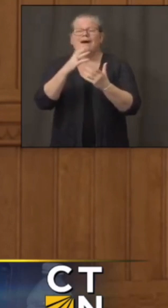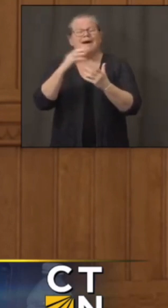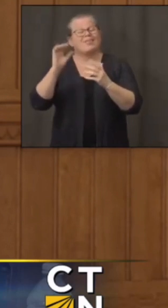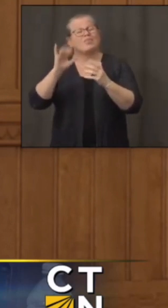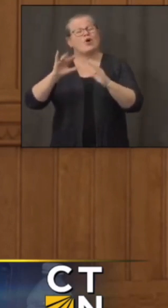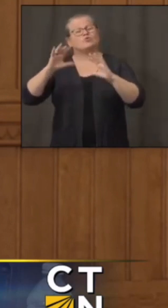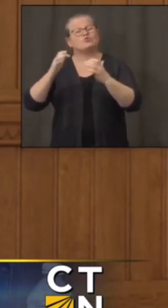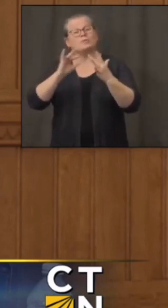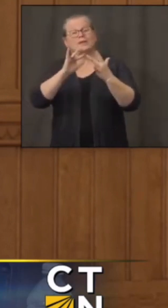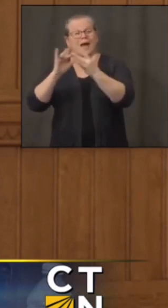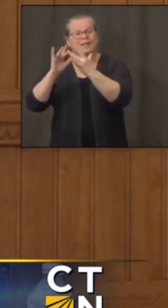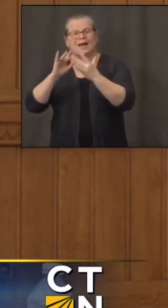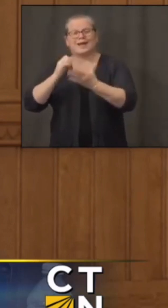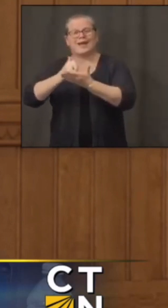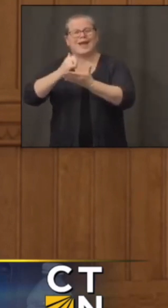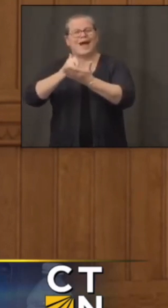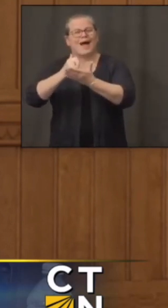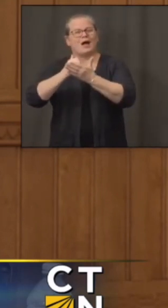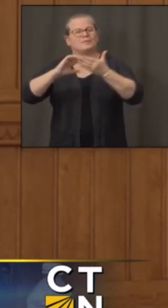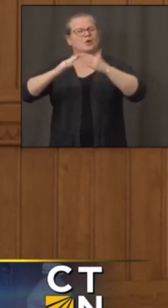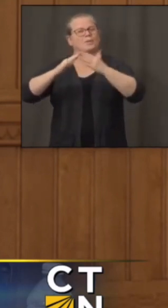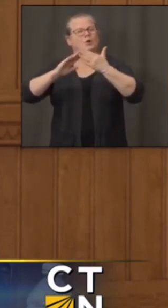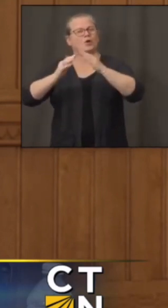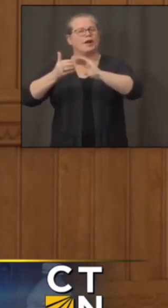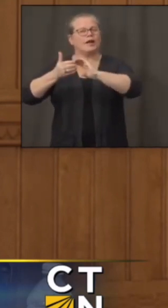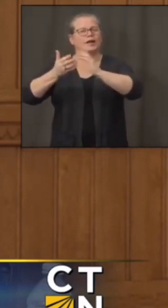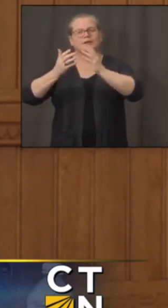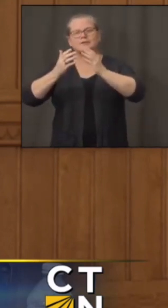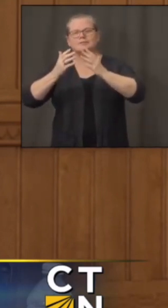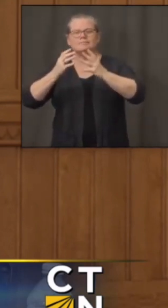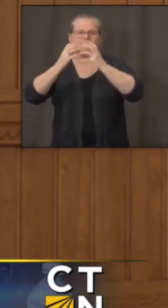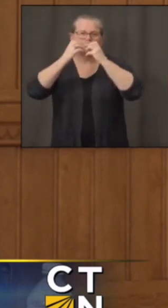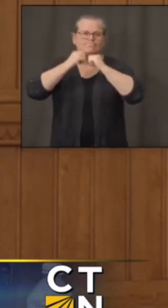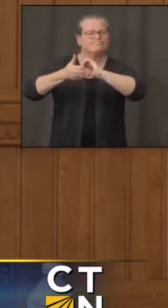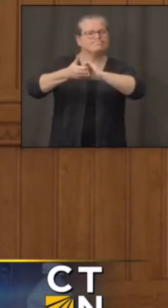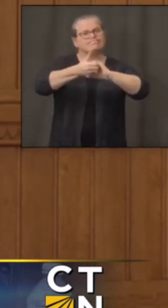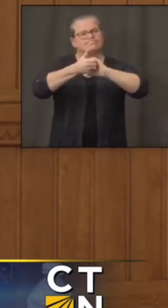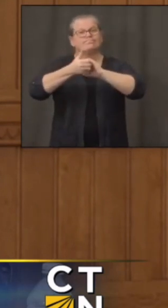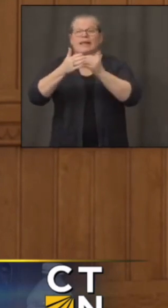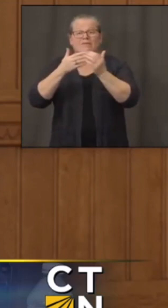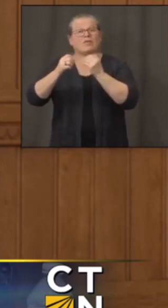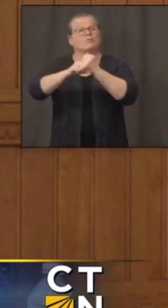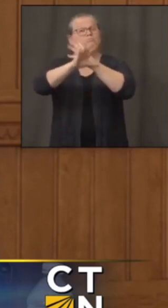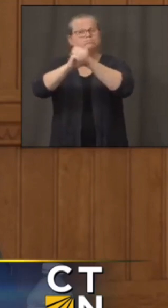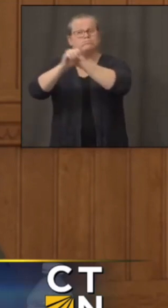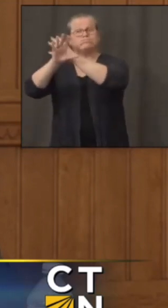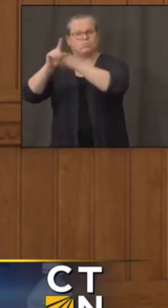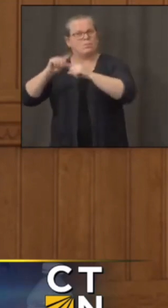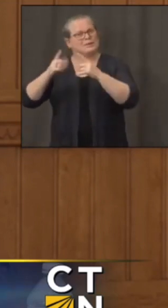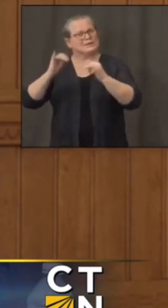create that virtual community. So I think that's one of the reasons why those have been pretty popular.